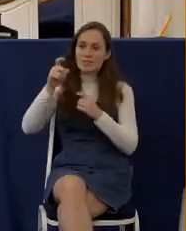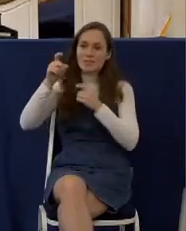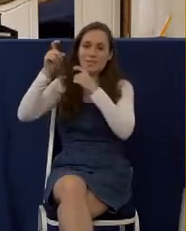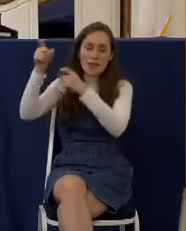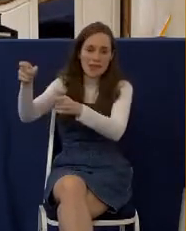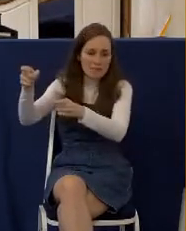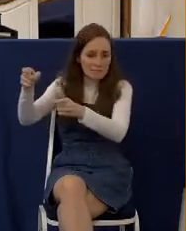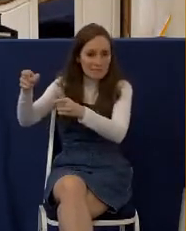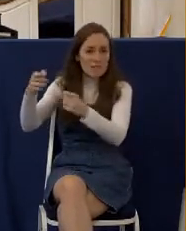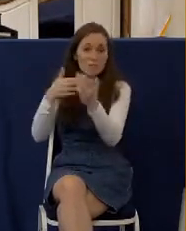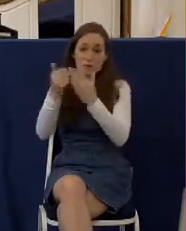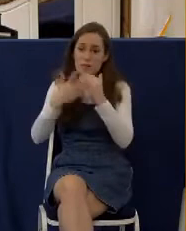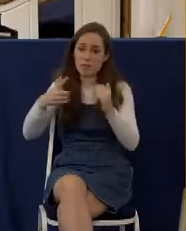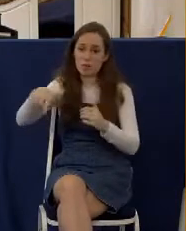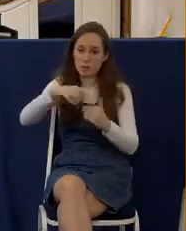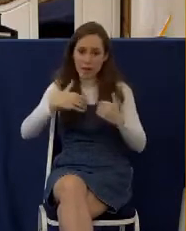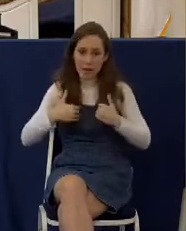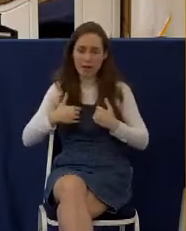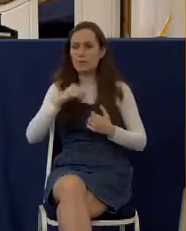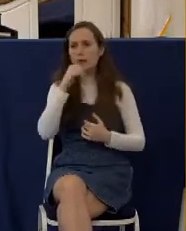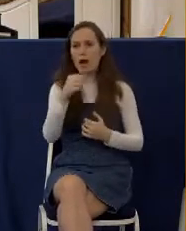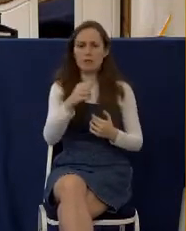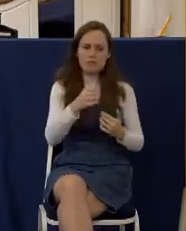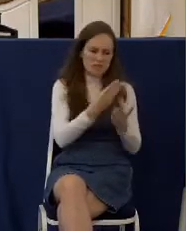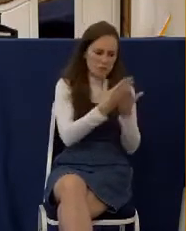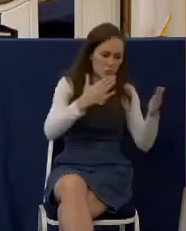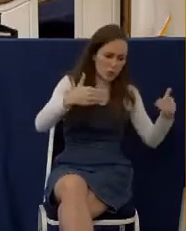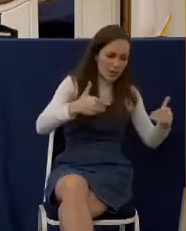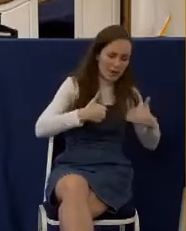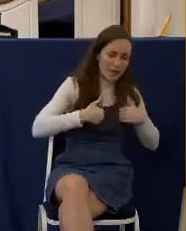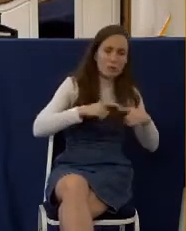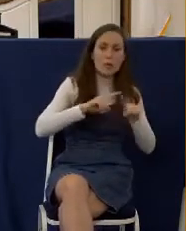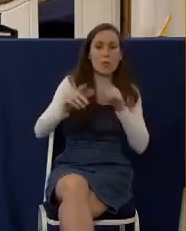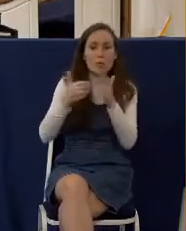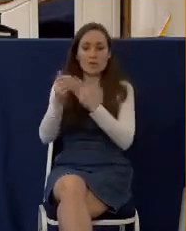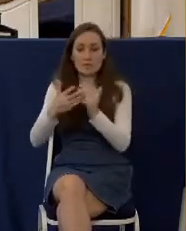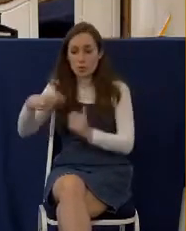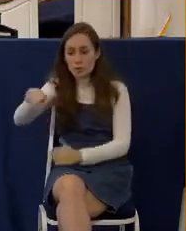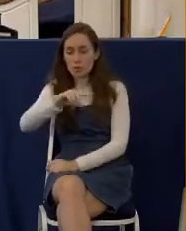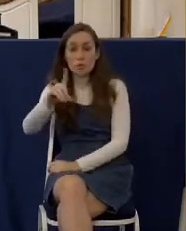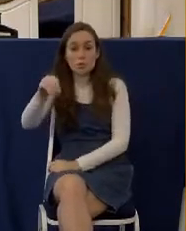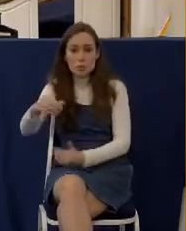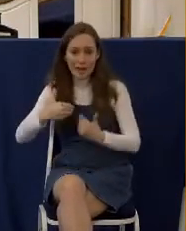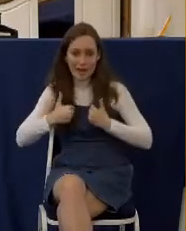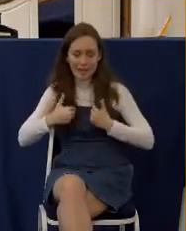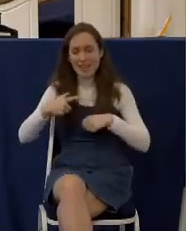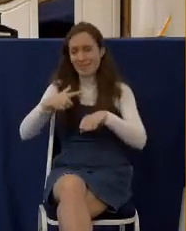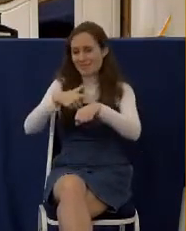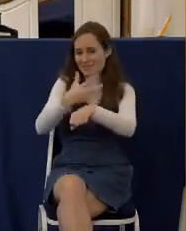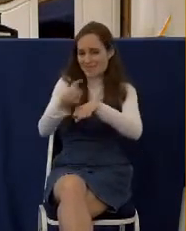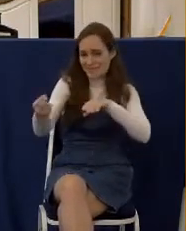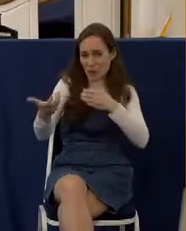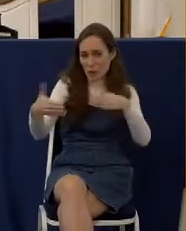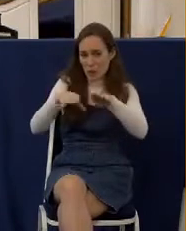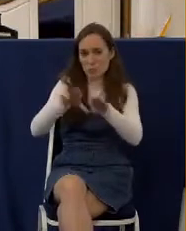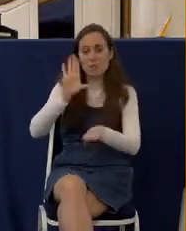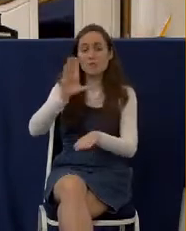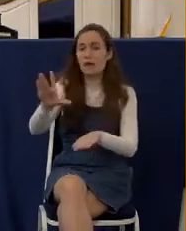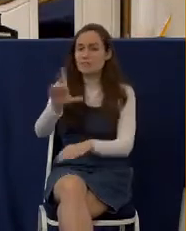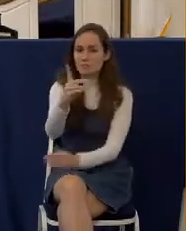what you have. Not what you don't, but what according to what you have. Now, we're out of time, but I'll close. But again, I'll just say this.